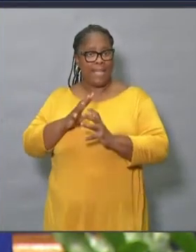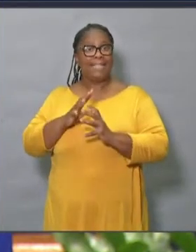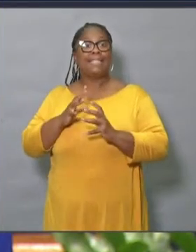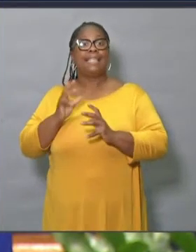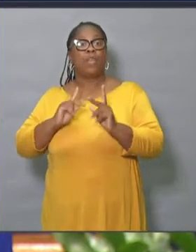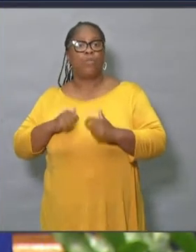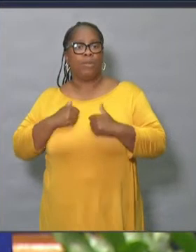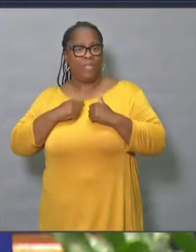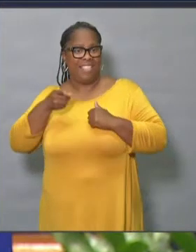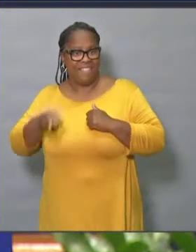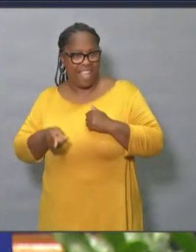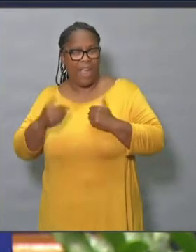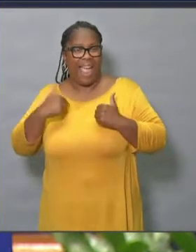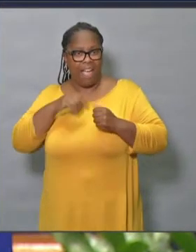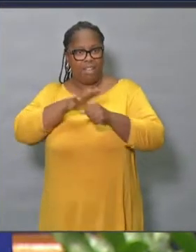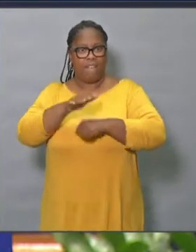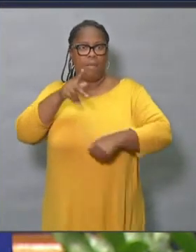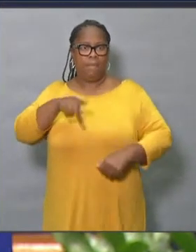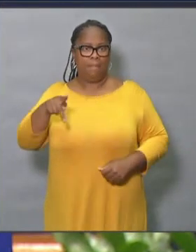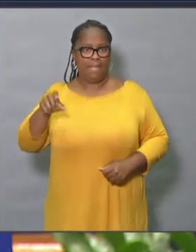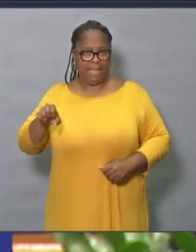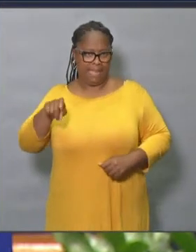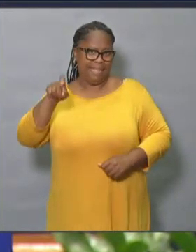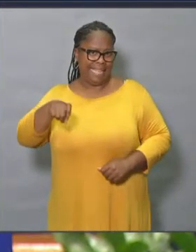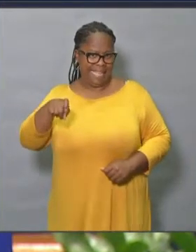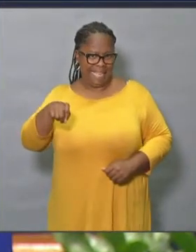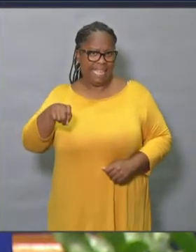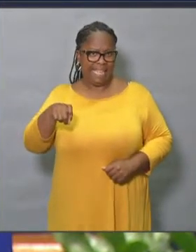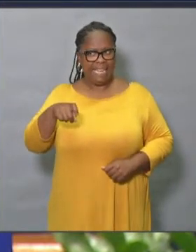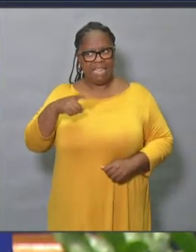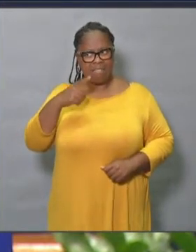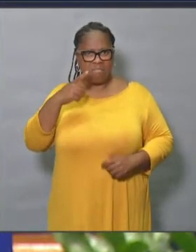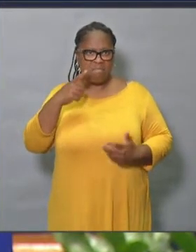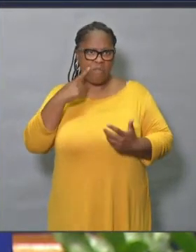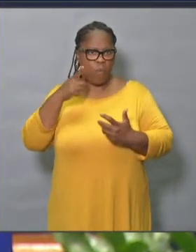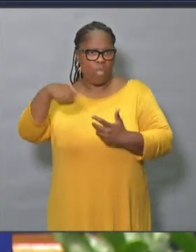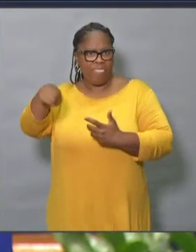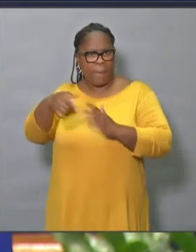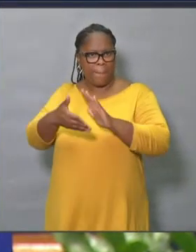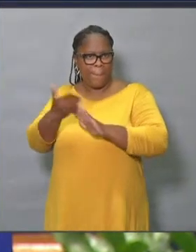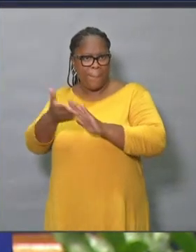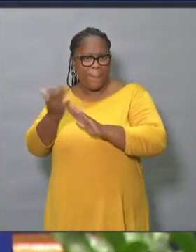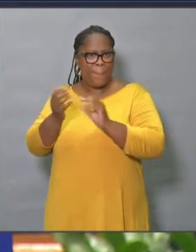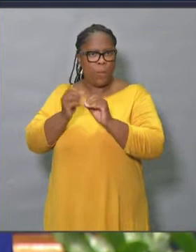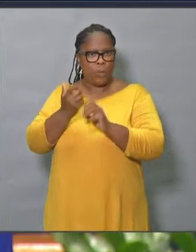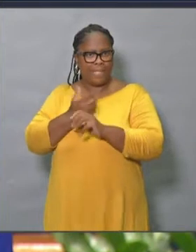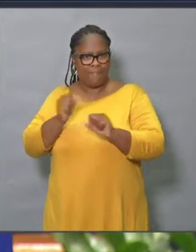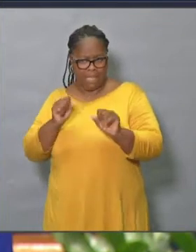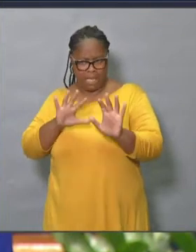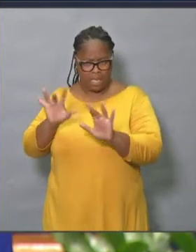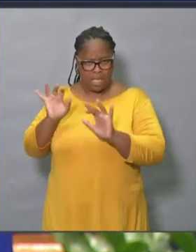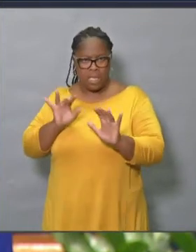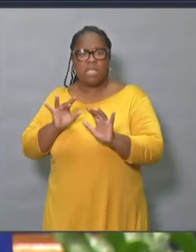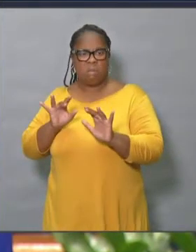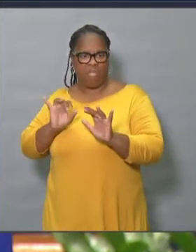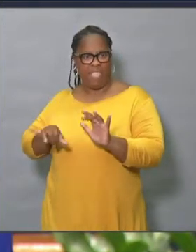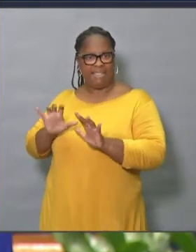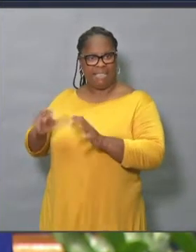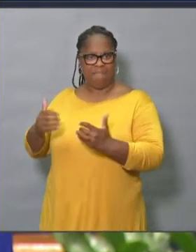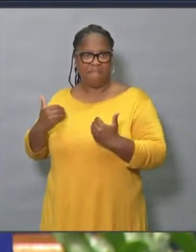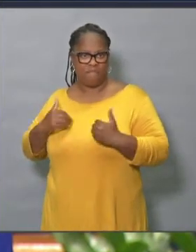of PPE that's needed for those places to really operate as safely as possible. I would say